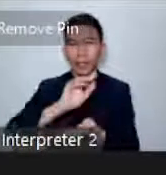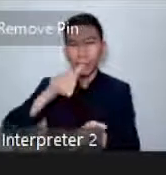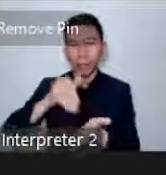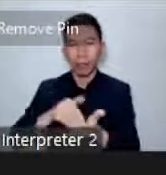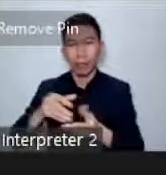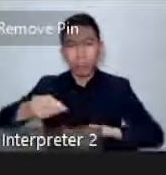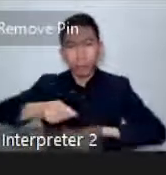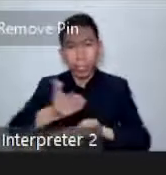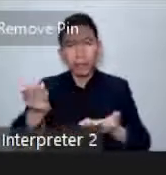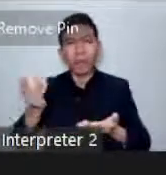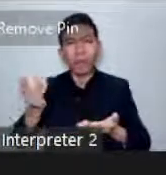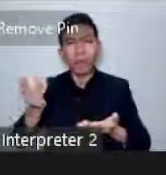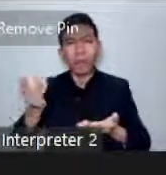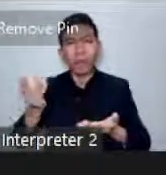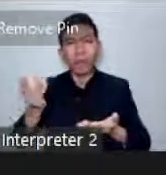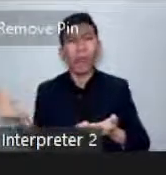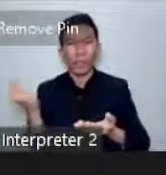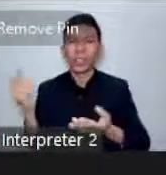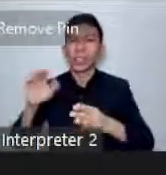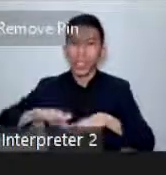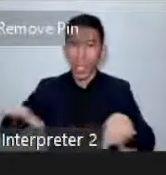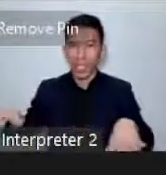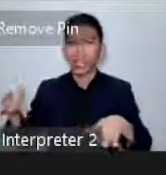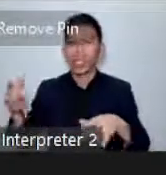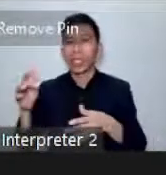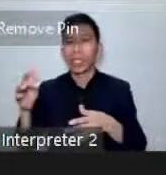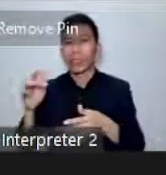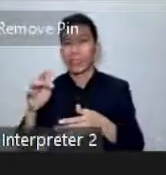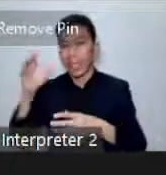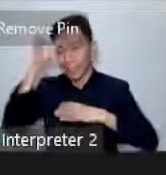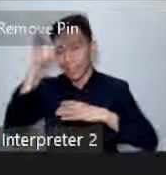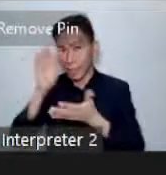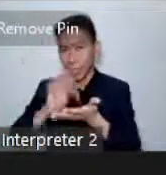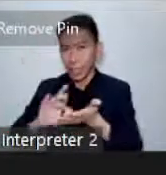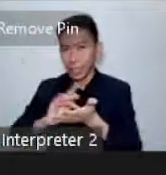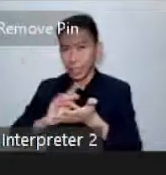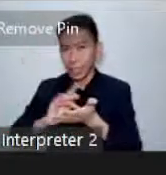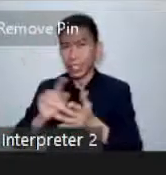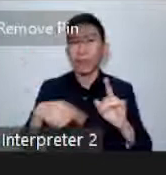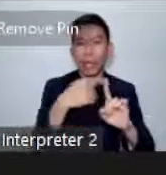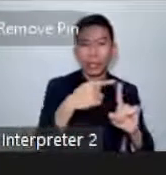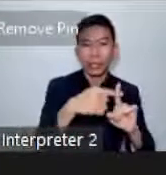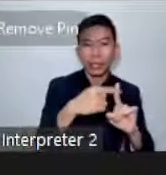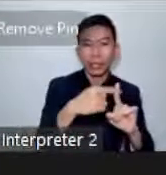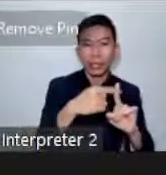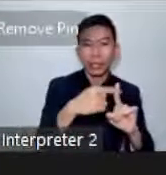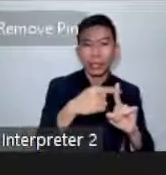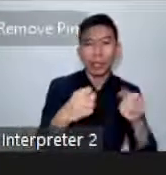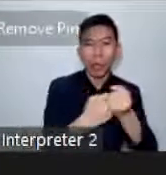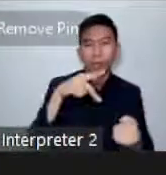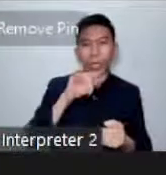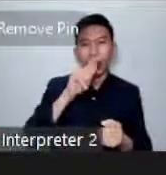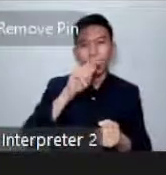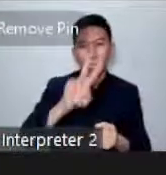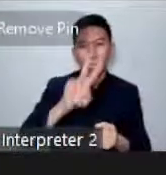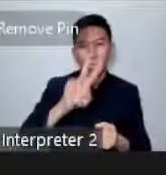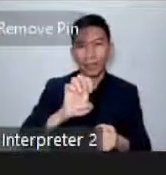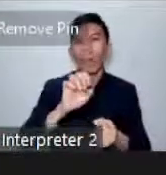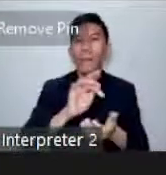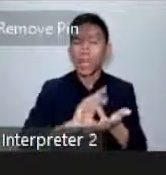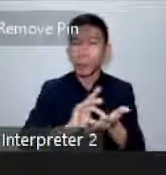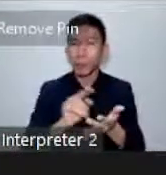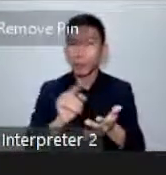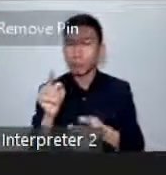cancer medicines together with supportive and palliative medicines. For any questions or clarifications, you